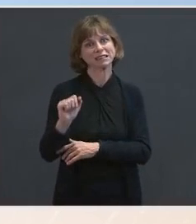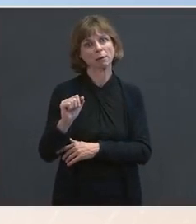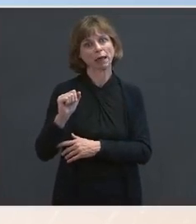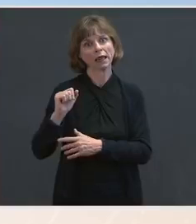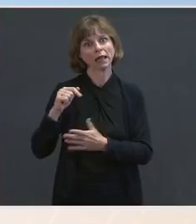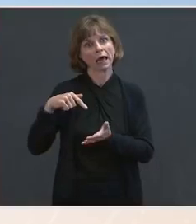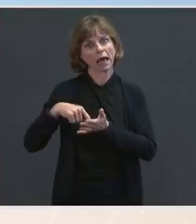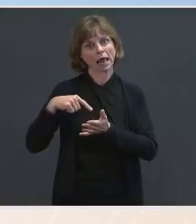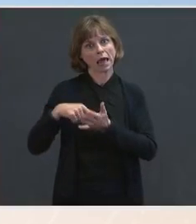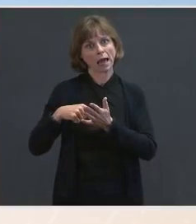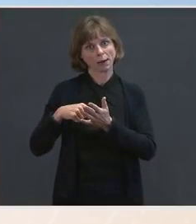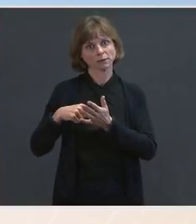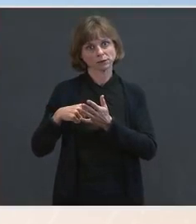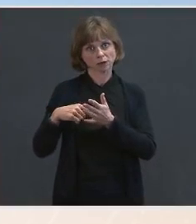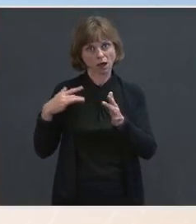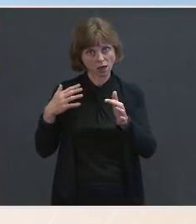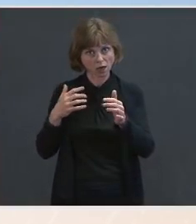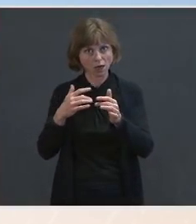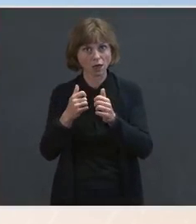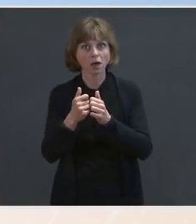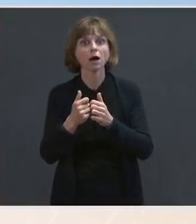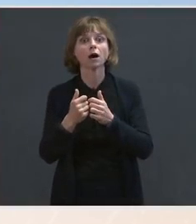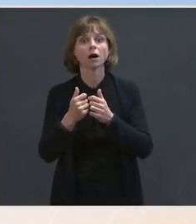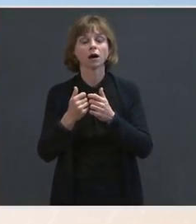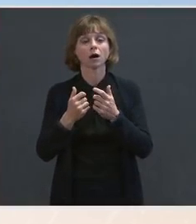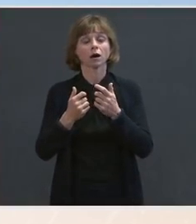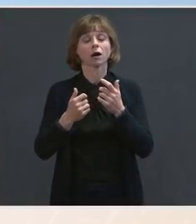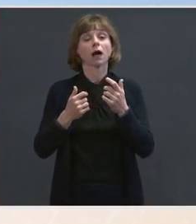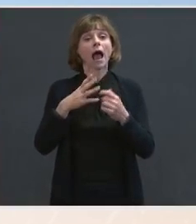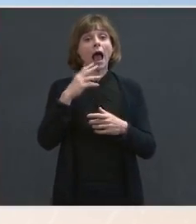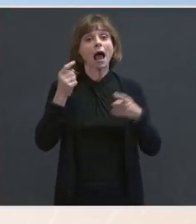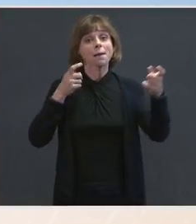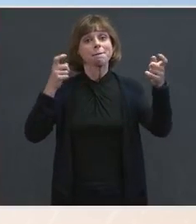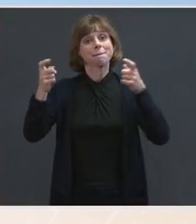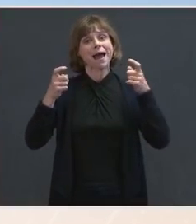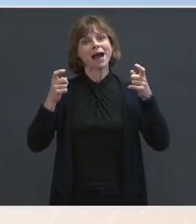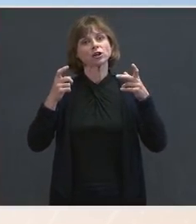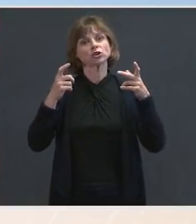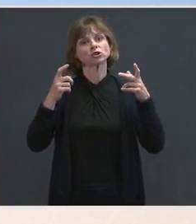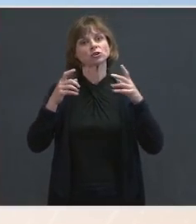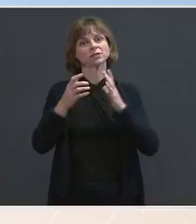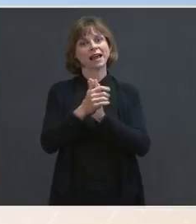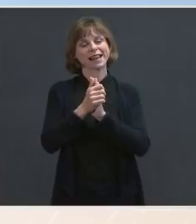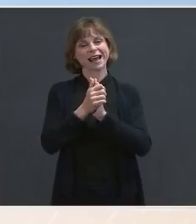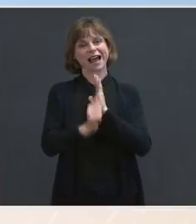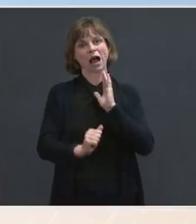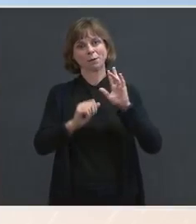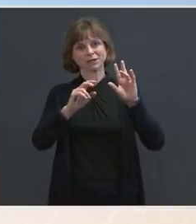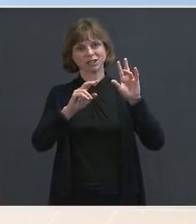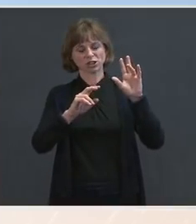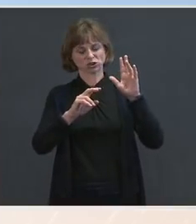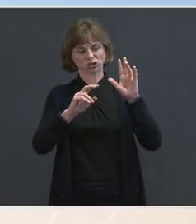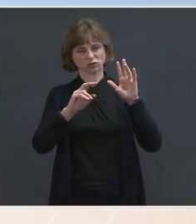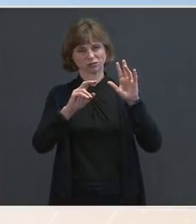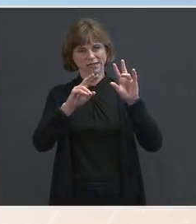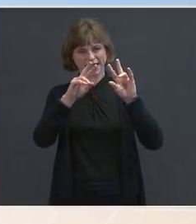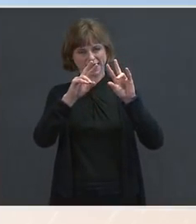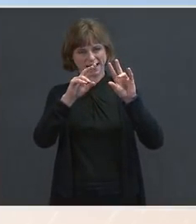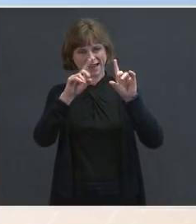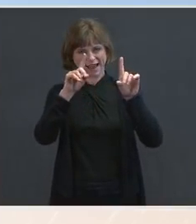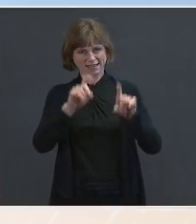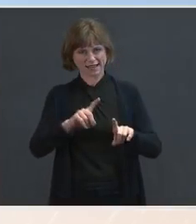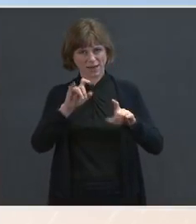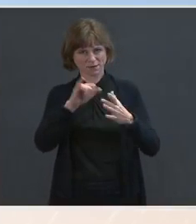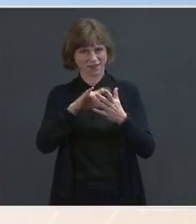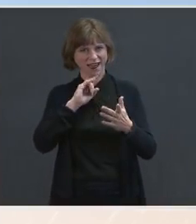and help us manage the compensation exams that have access to which have worsened as a result of the